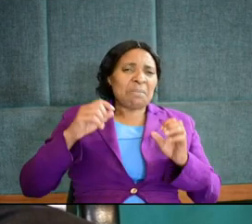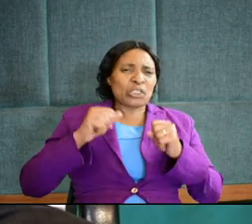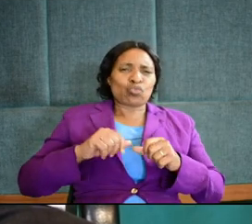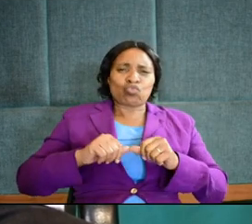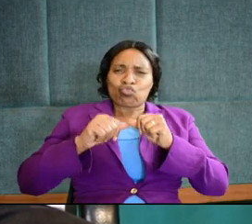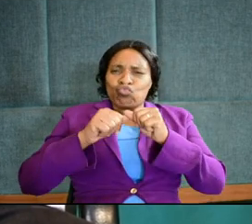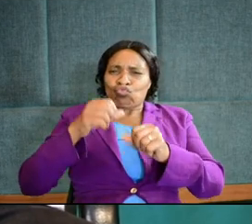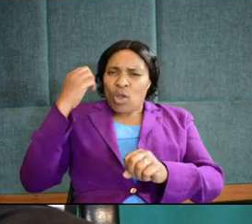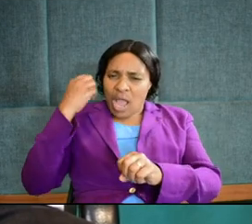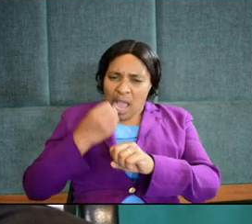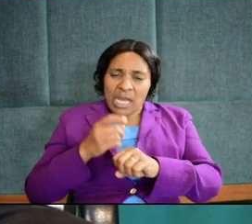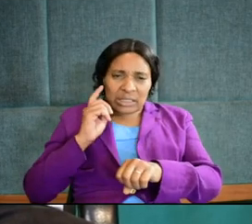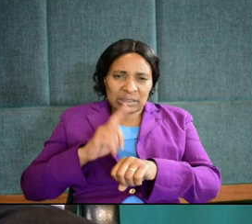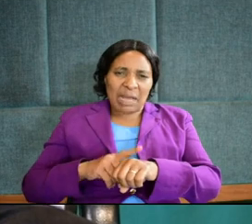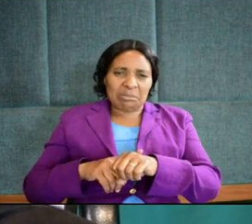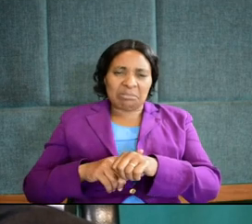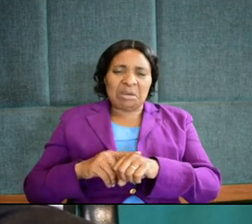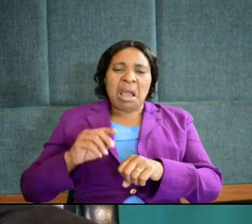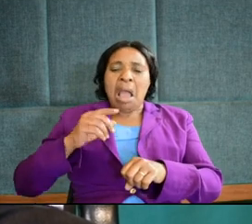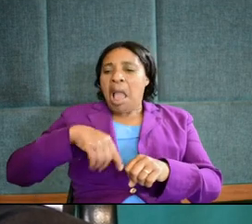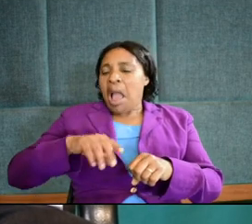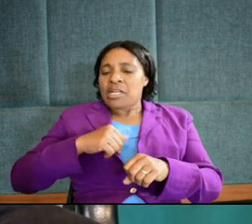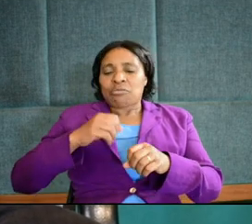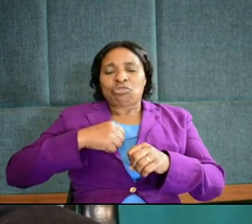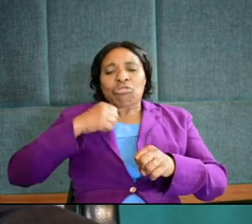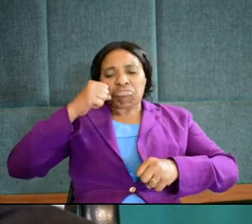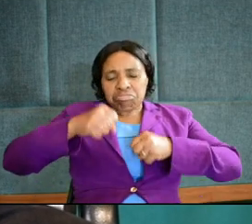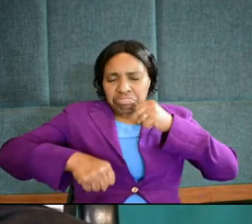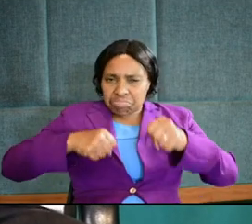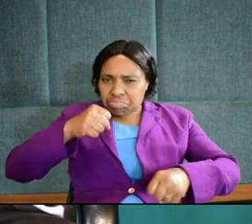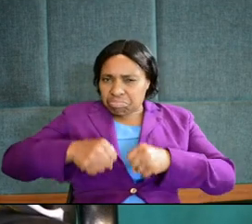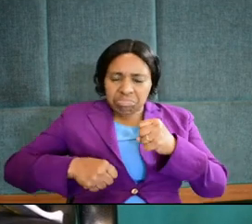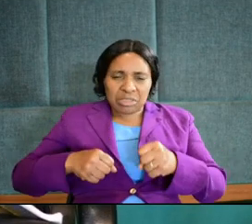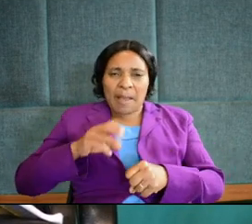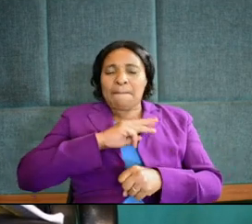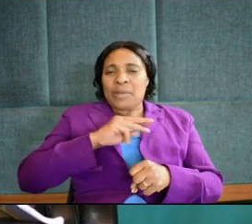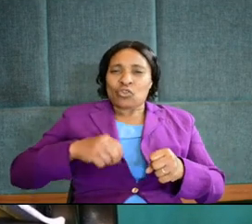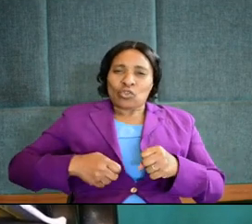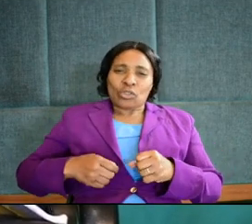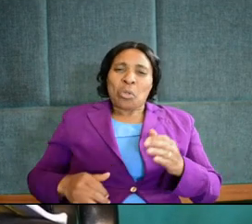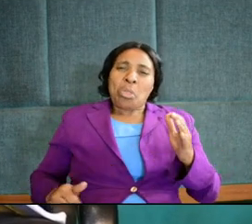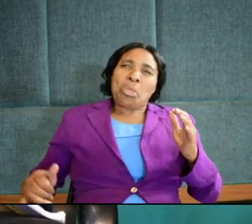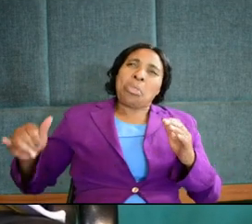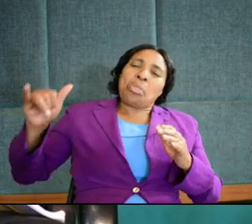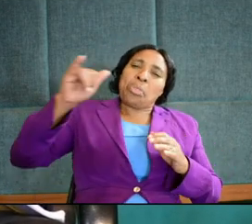us, we can bike to a mission, we can fly to a mission. So